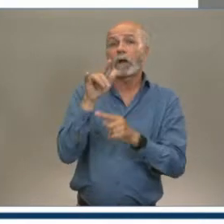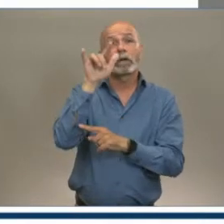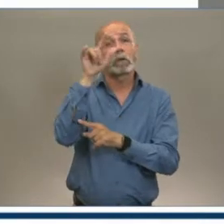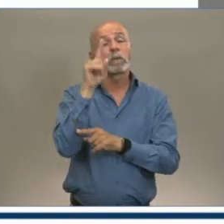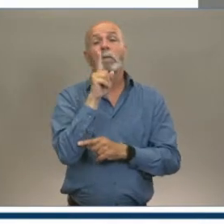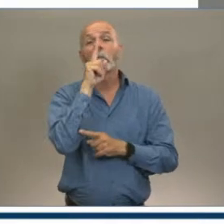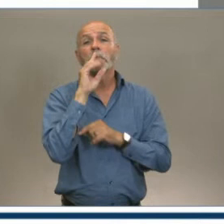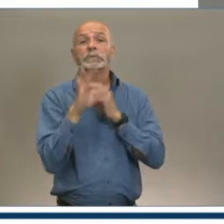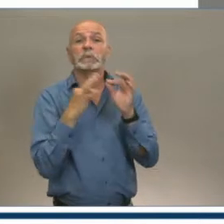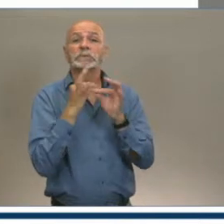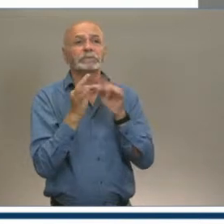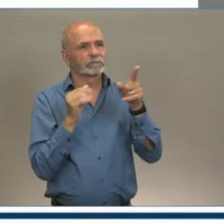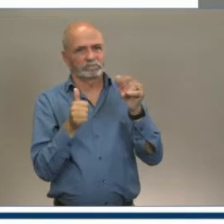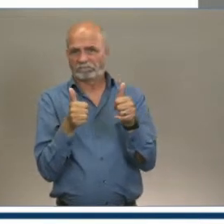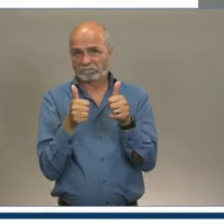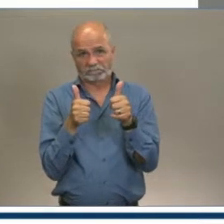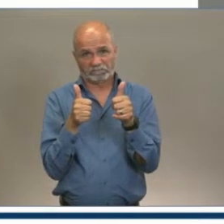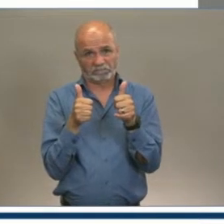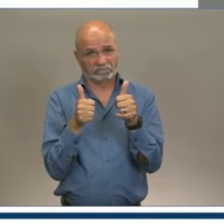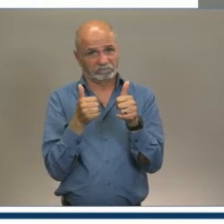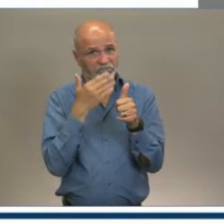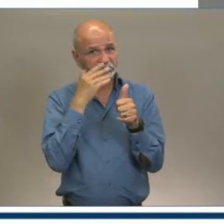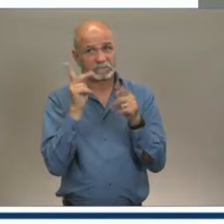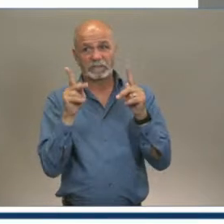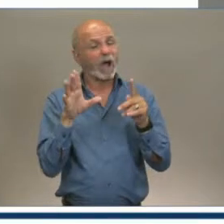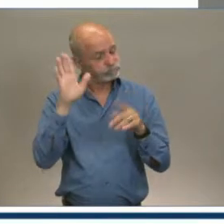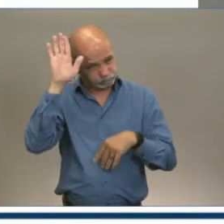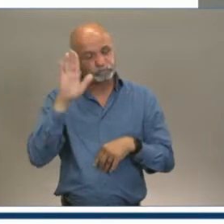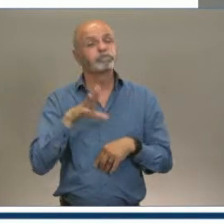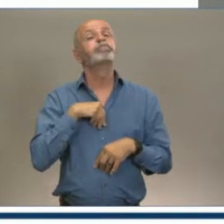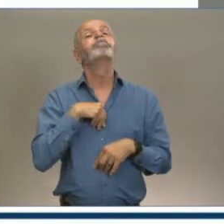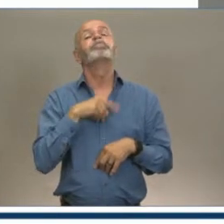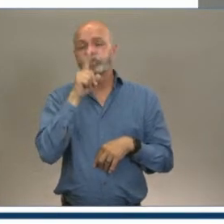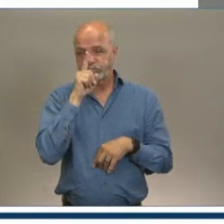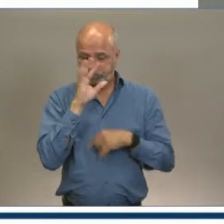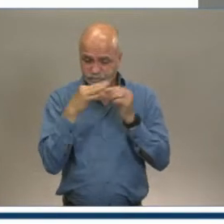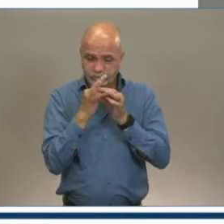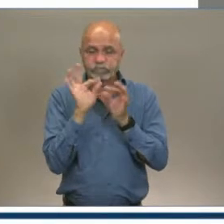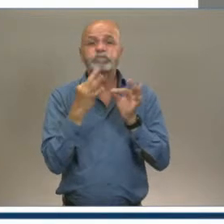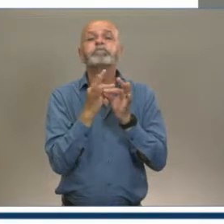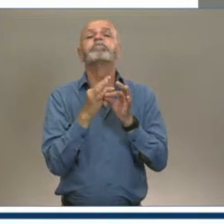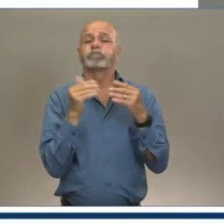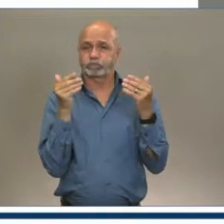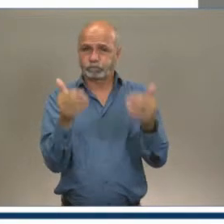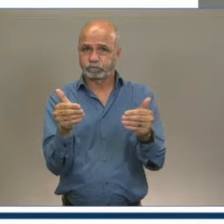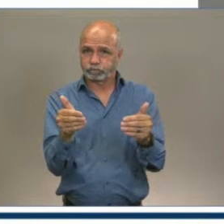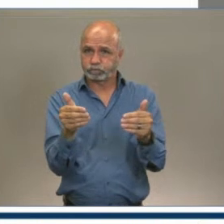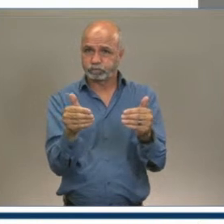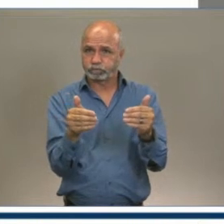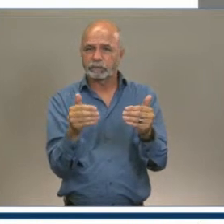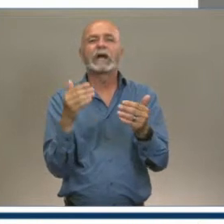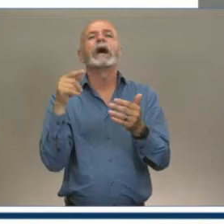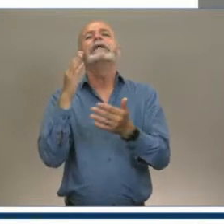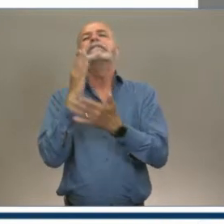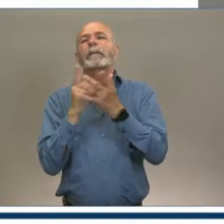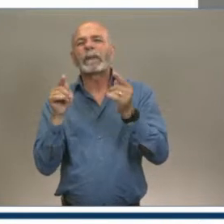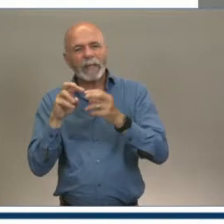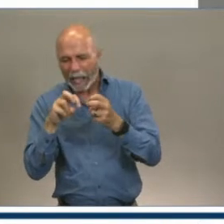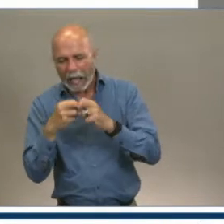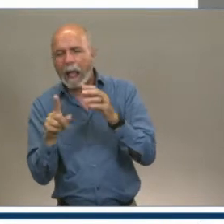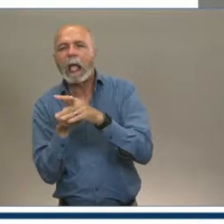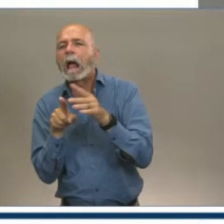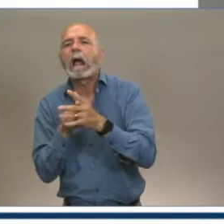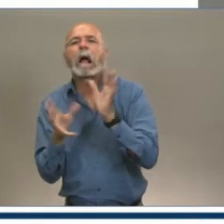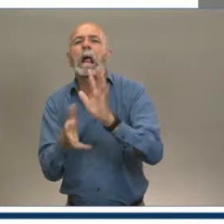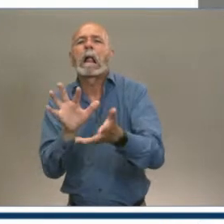uptake for that testing, and we're working out some of the initial kinks, if you will, that you have in any protocol when you first roll